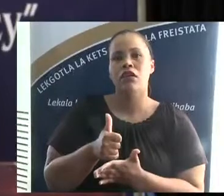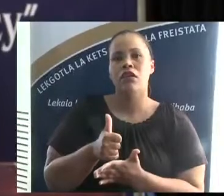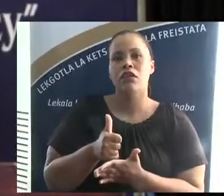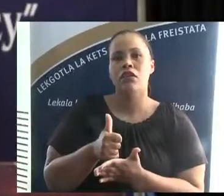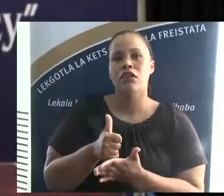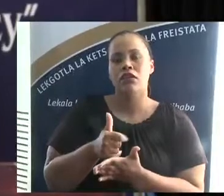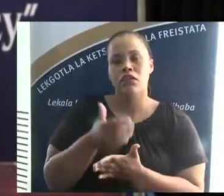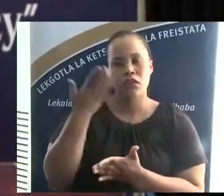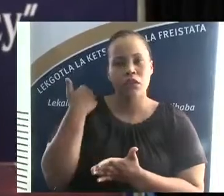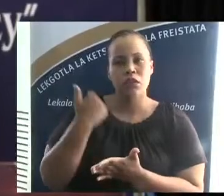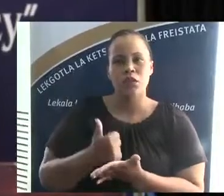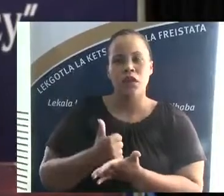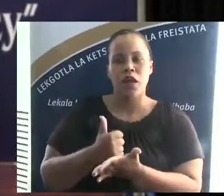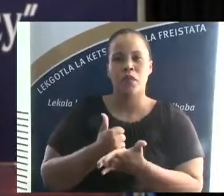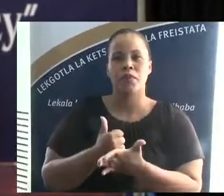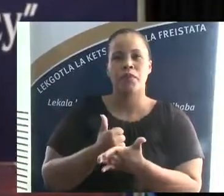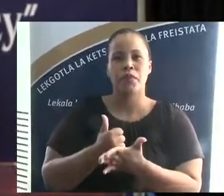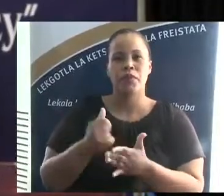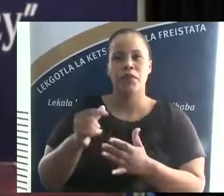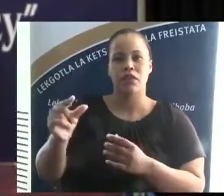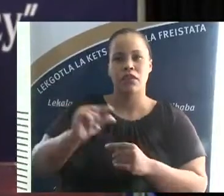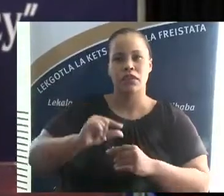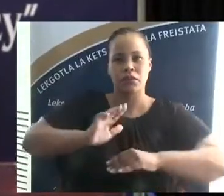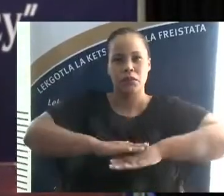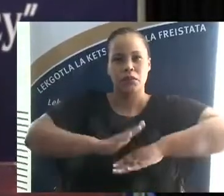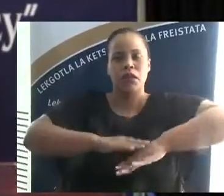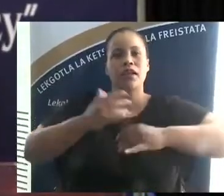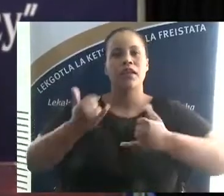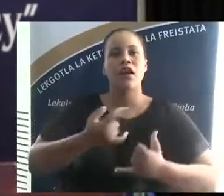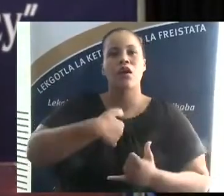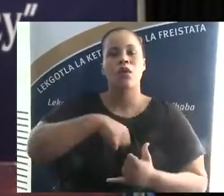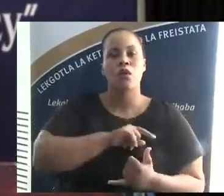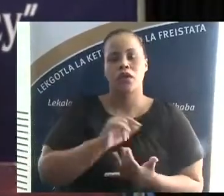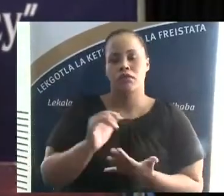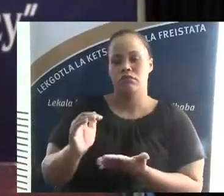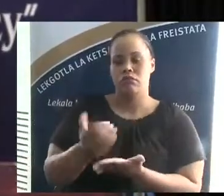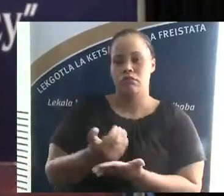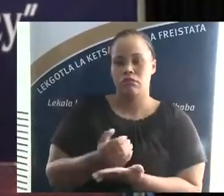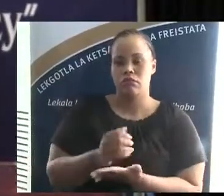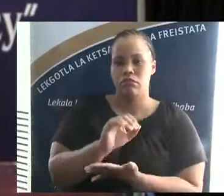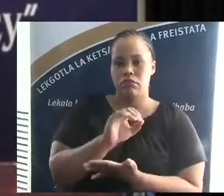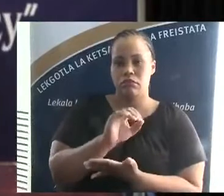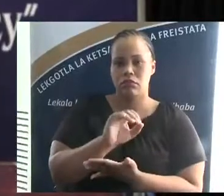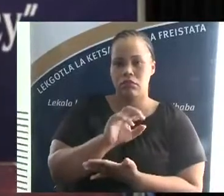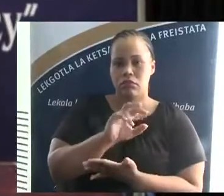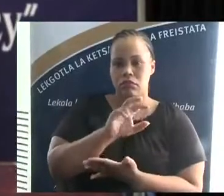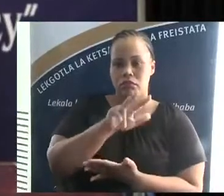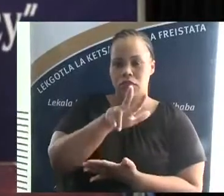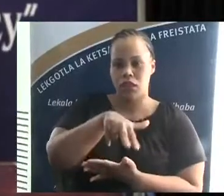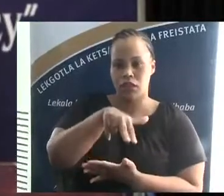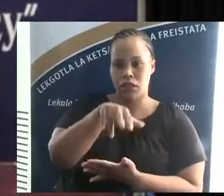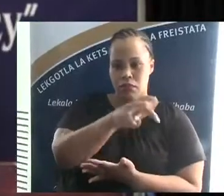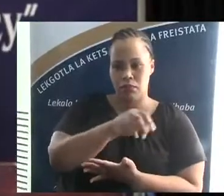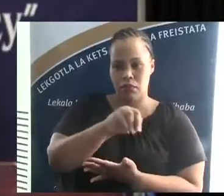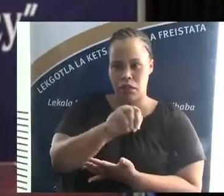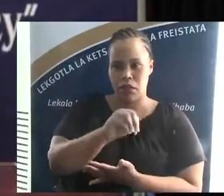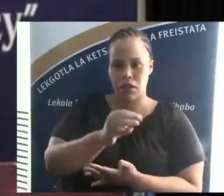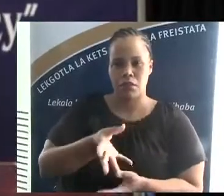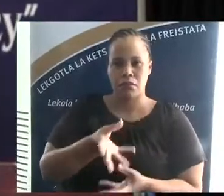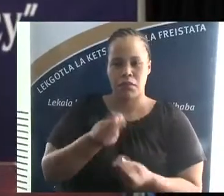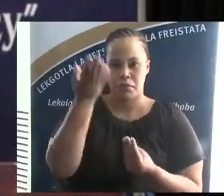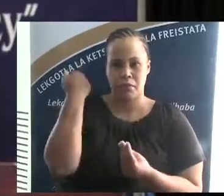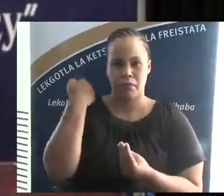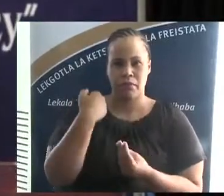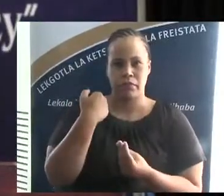of interest income. We have thus far generated a total amount of 18 million in the current financial